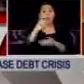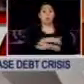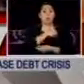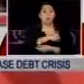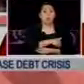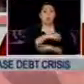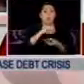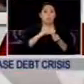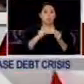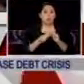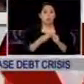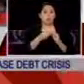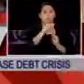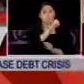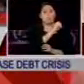089-19100037-3,